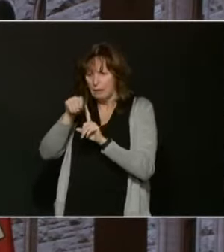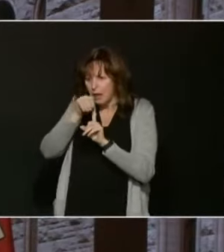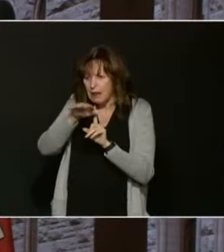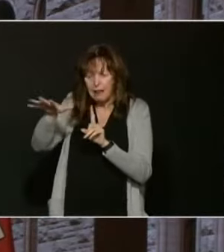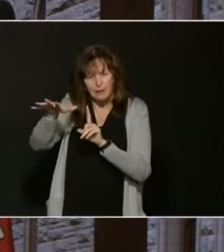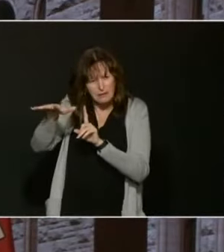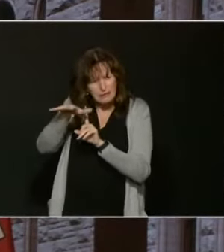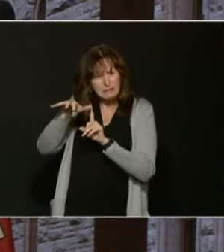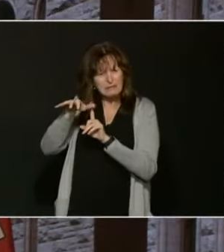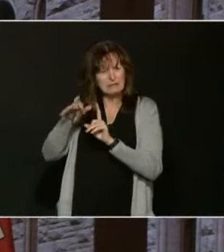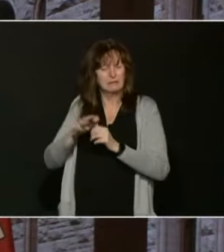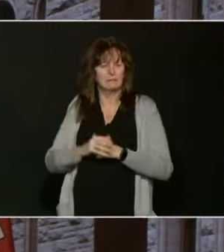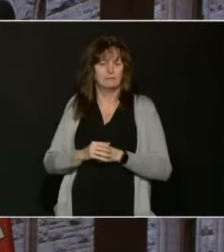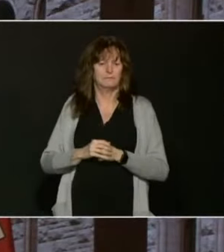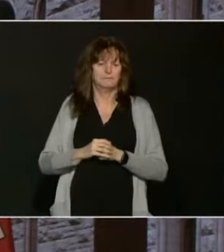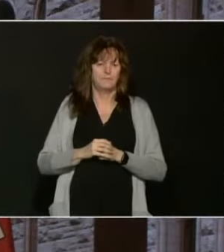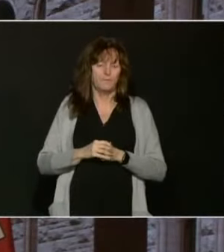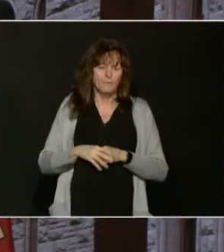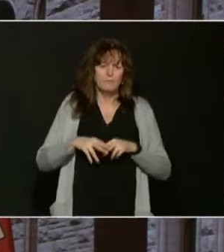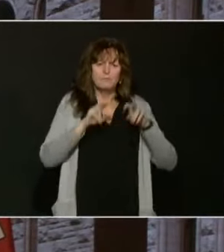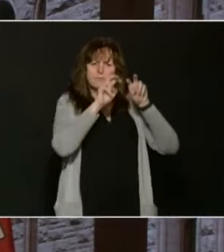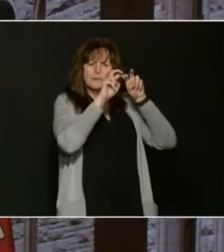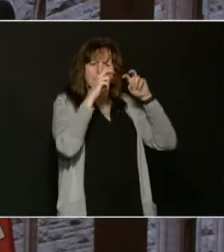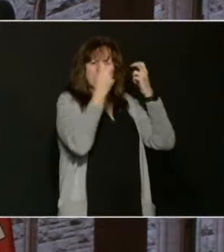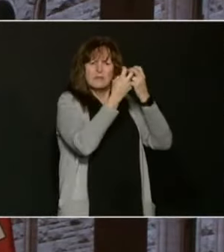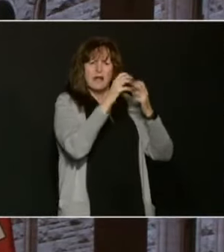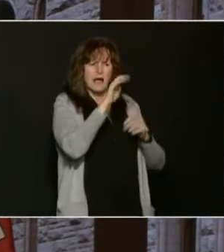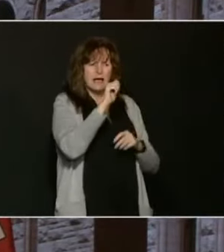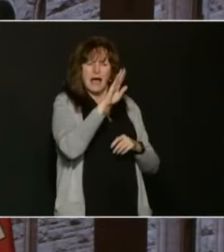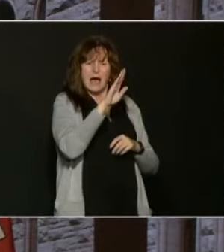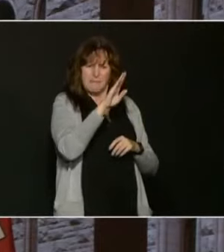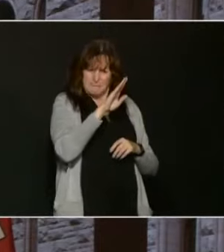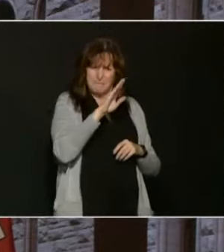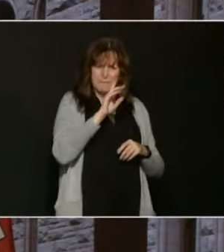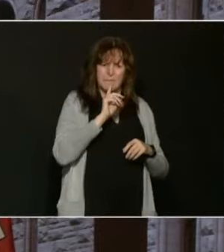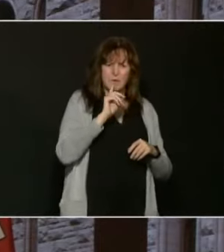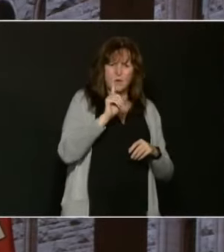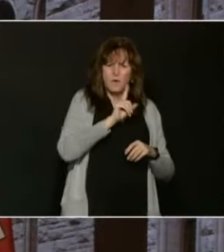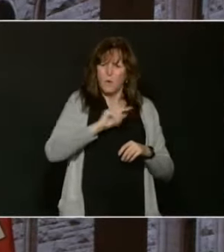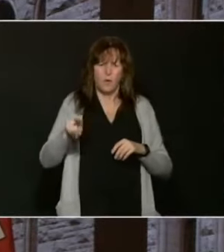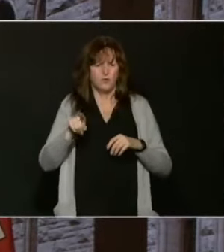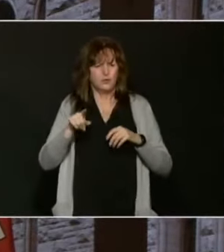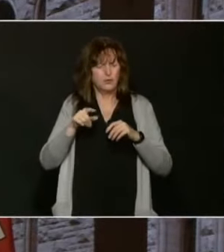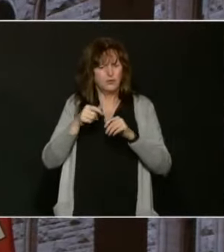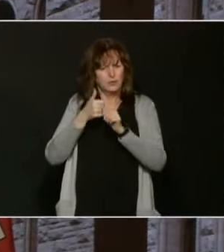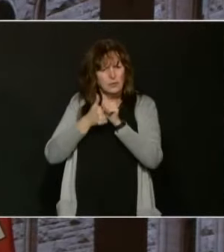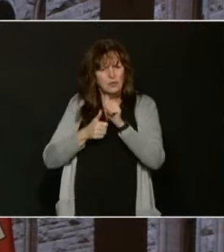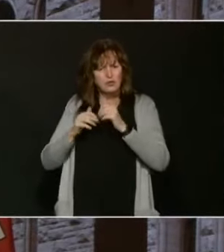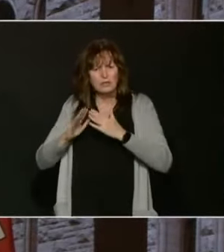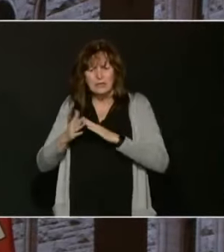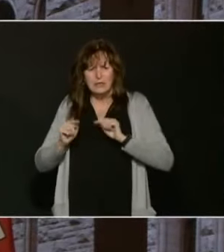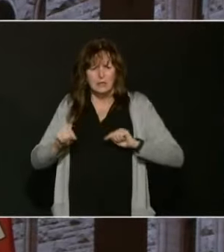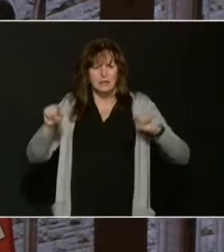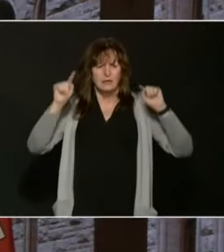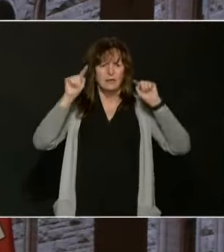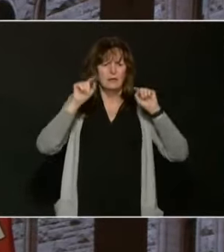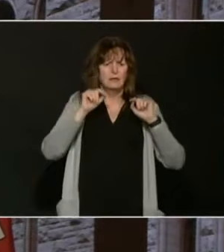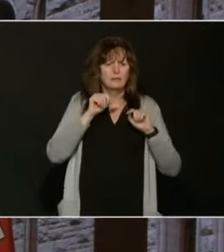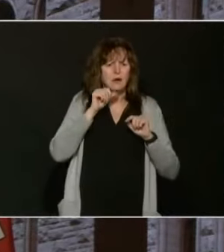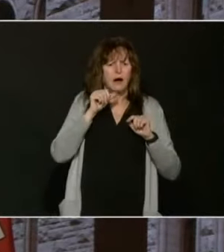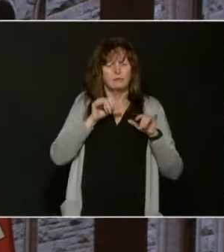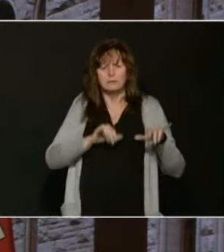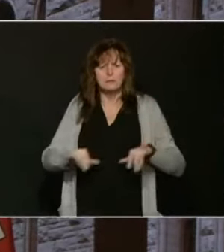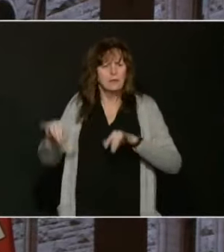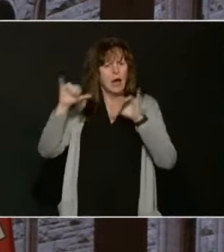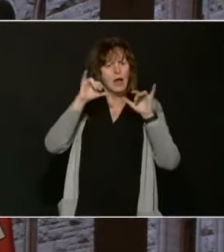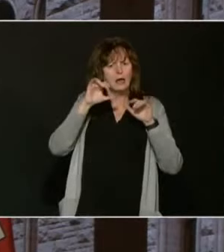So no, we can't just institute it in the same way as under the EMCPA, but we can take steps with different